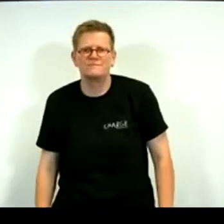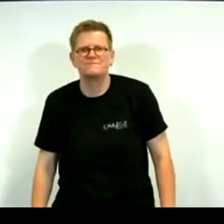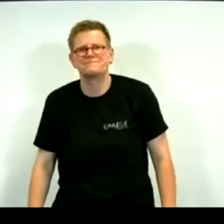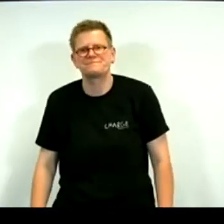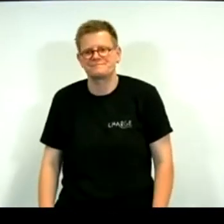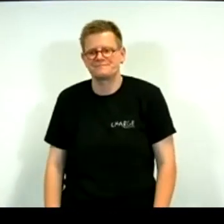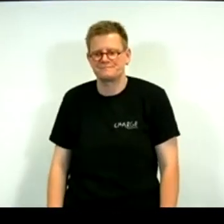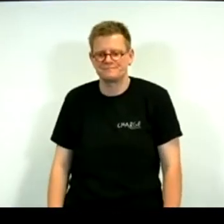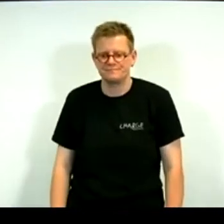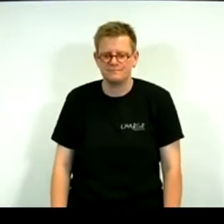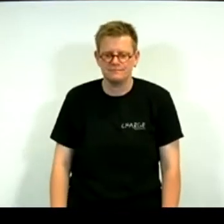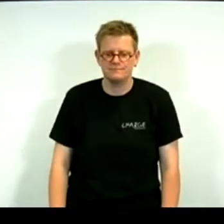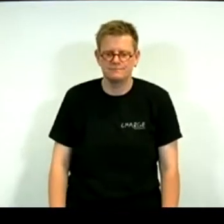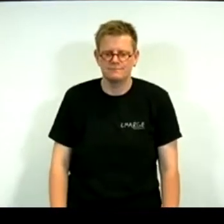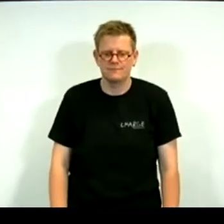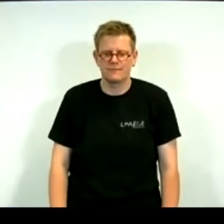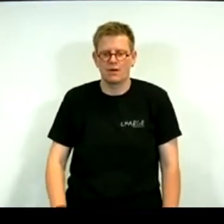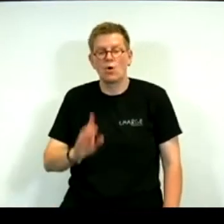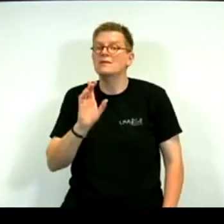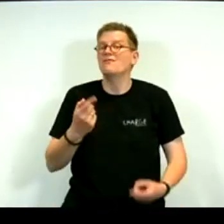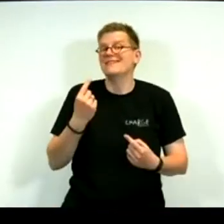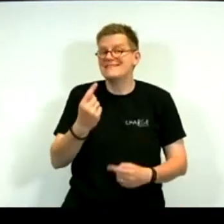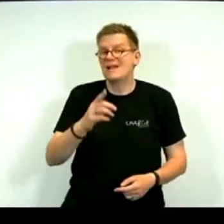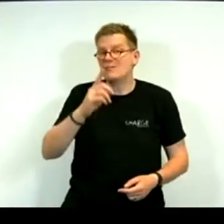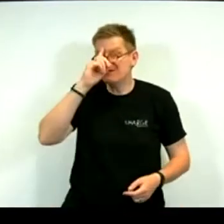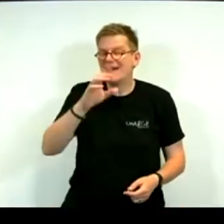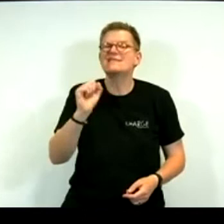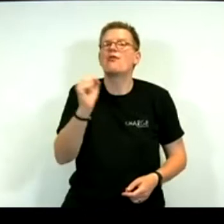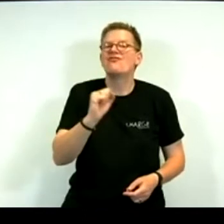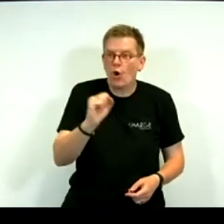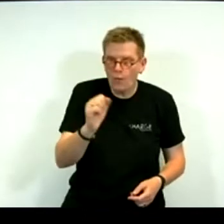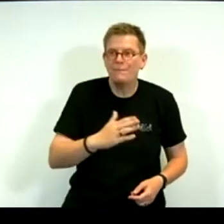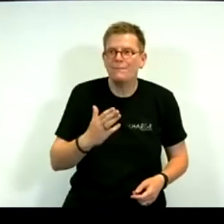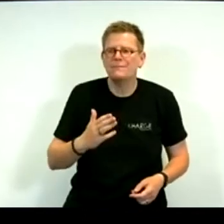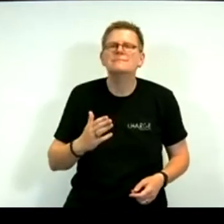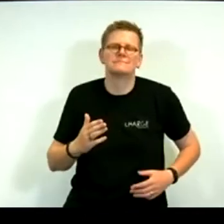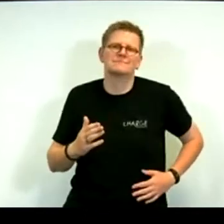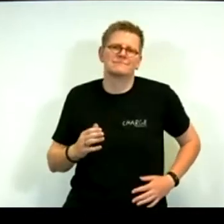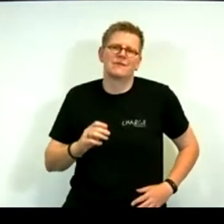it's happening, that might help you help him in other ways as well.